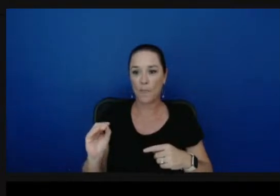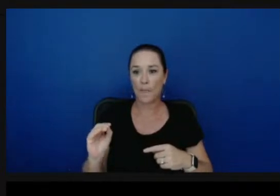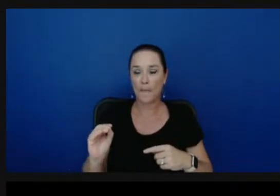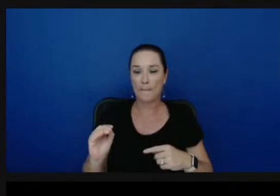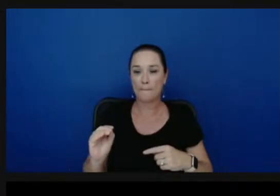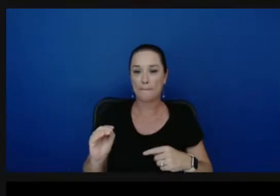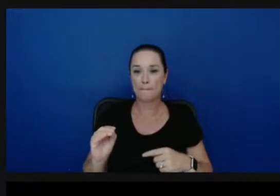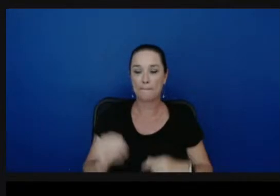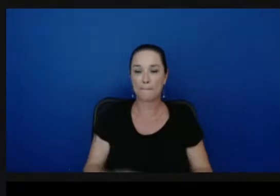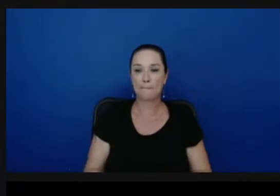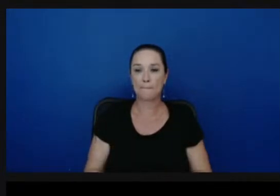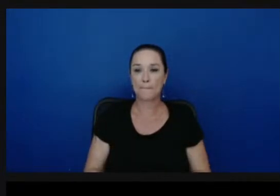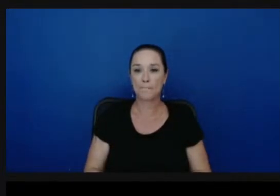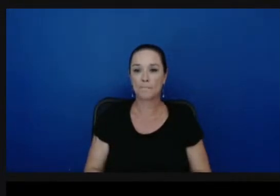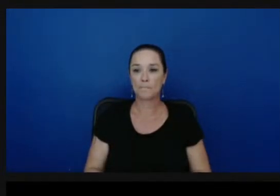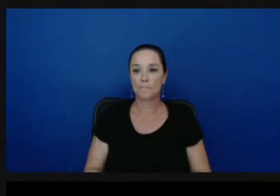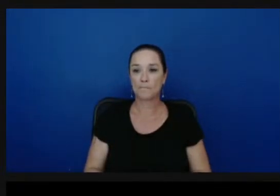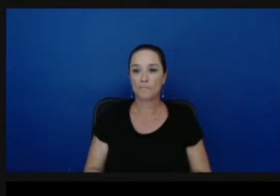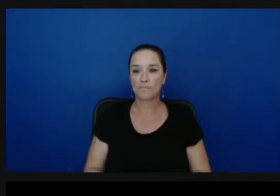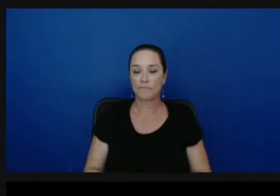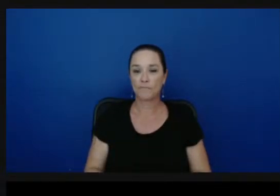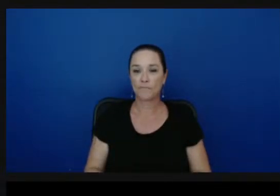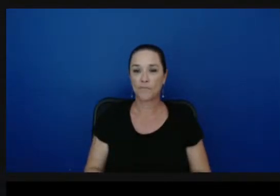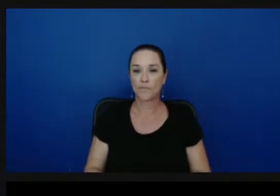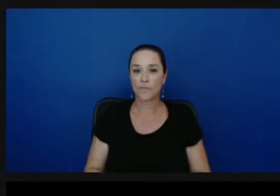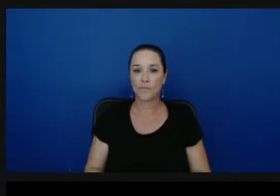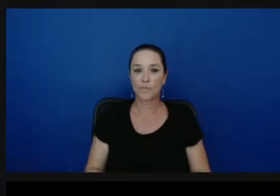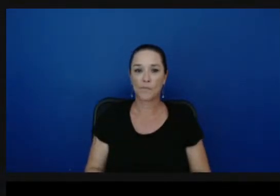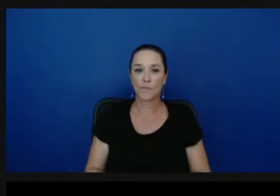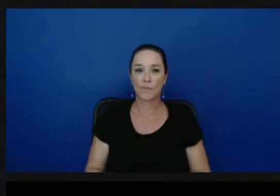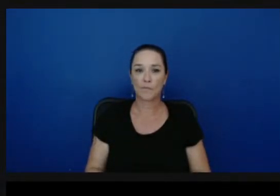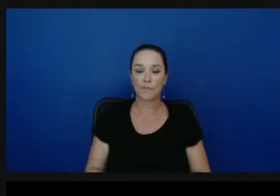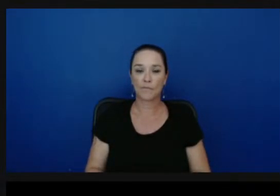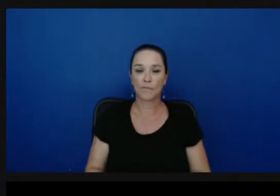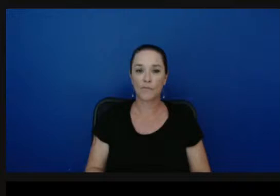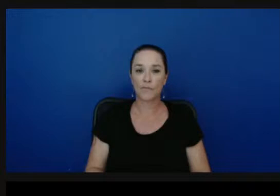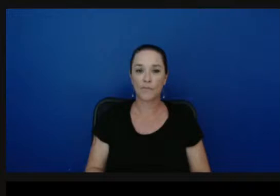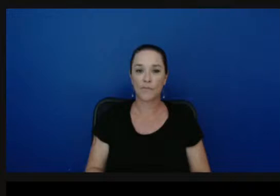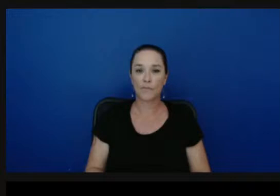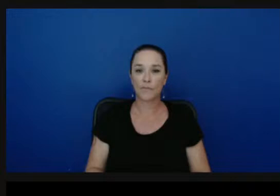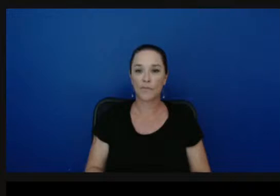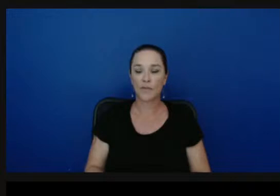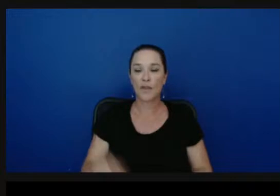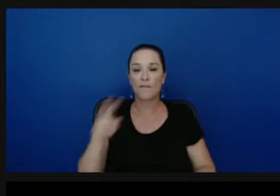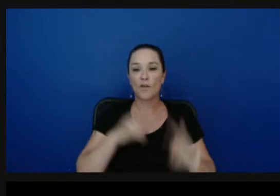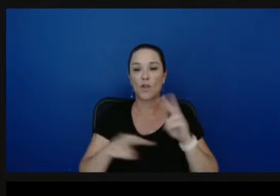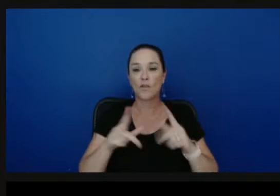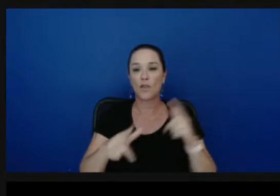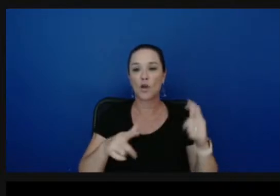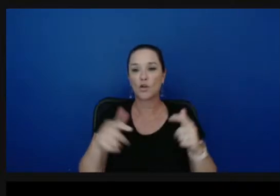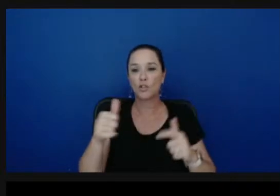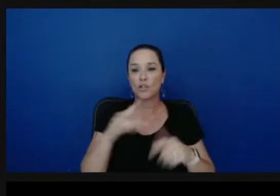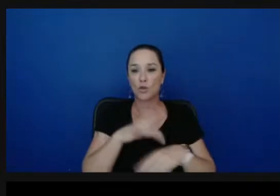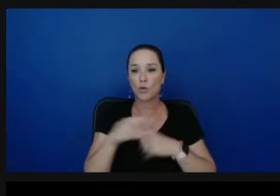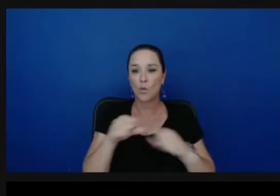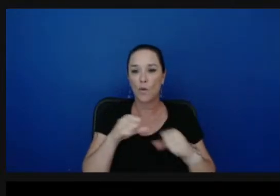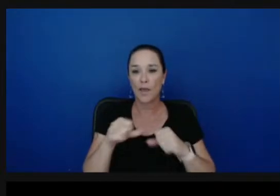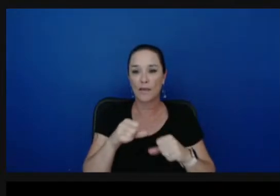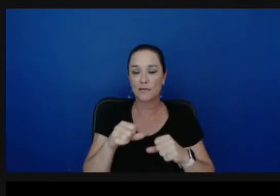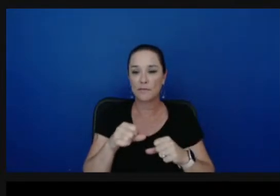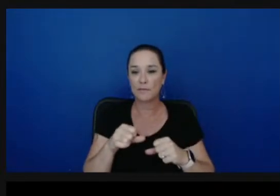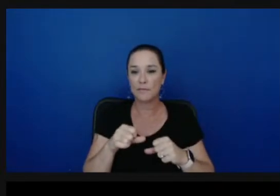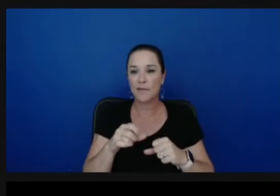But if I instead look at the largest earthquakes over the last week, we have